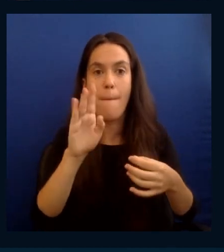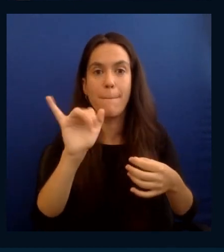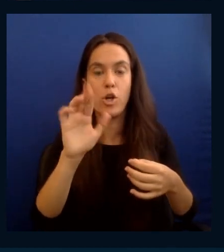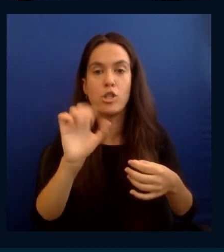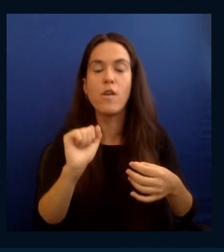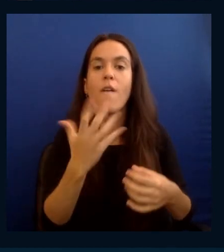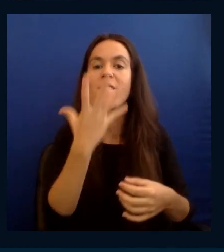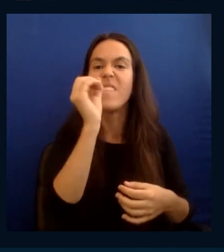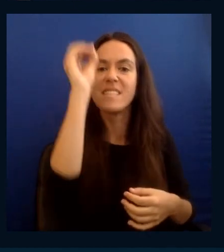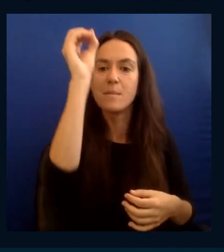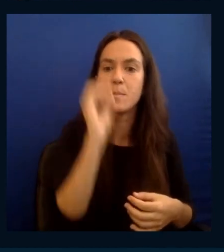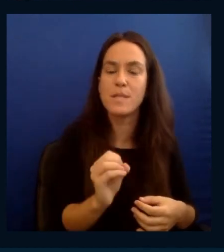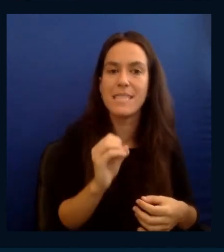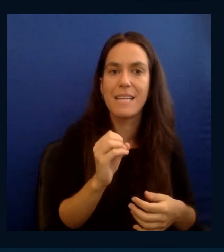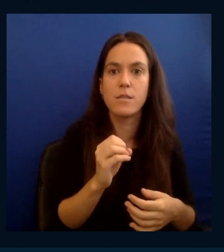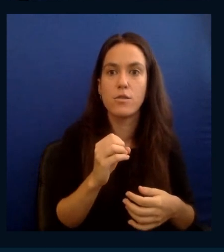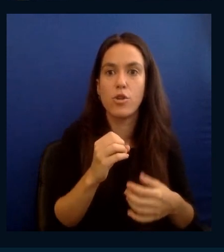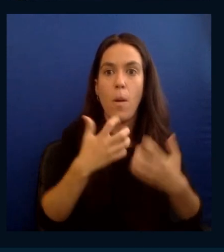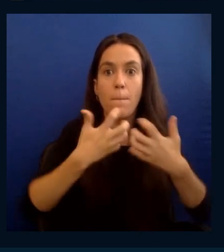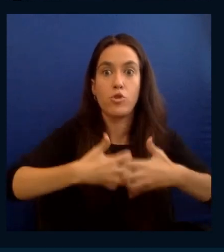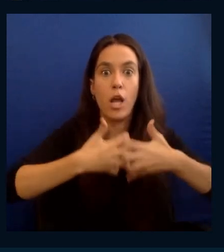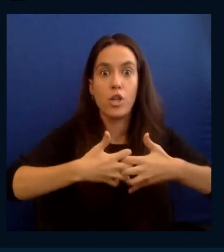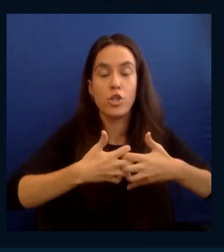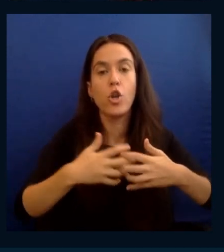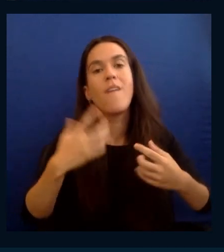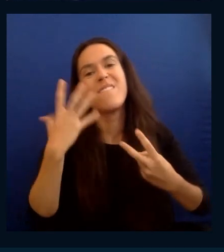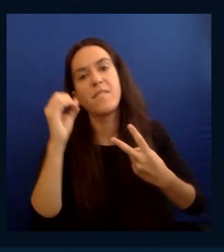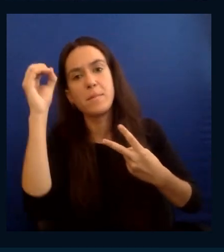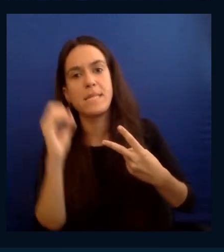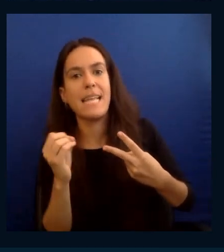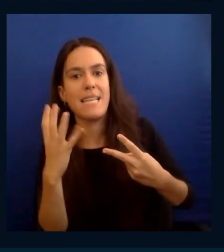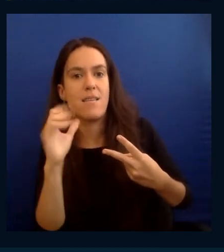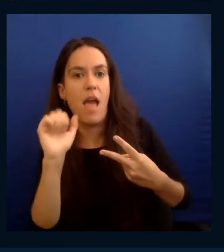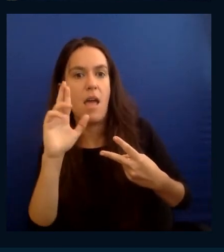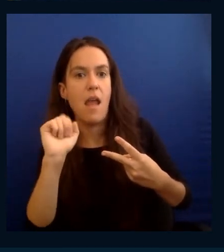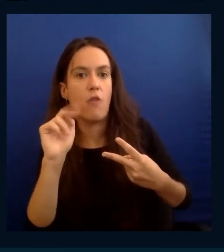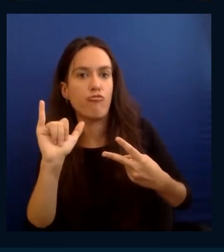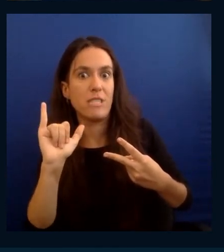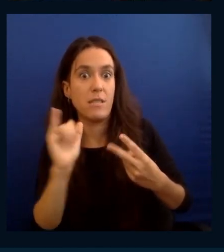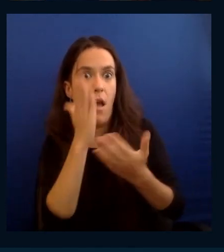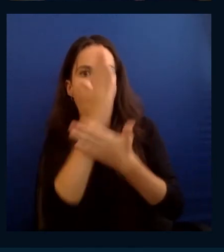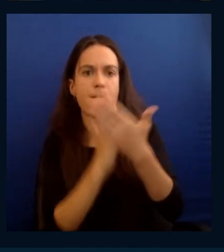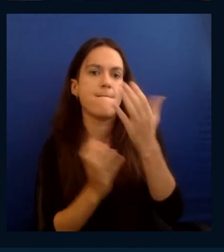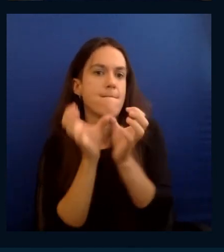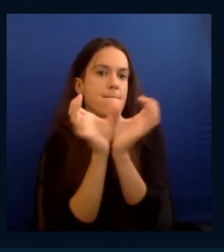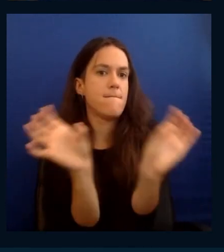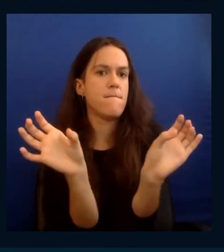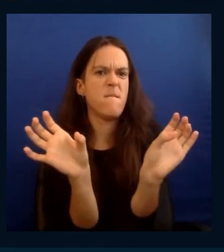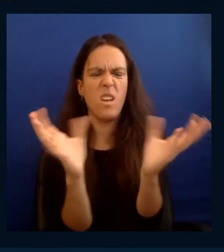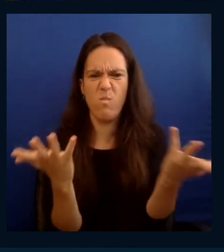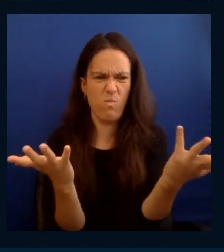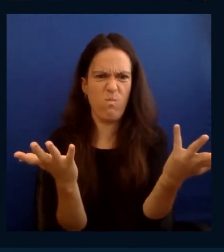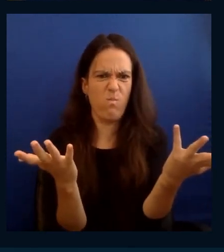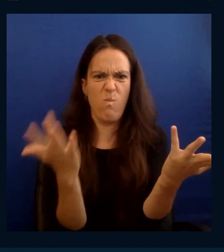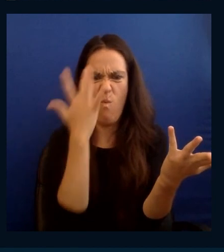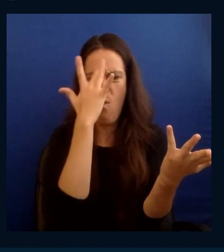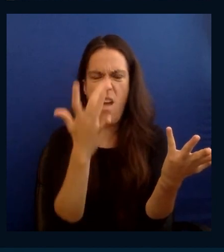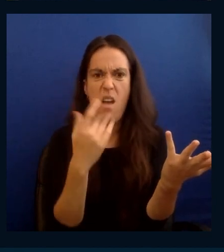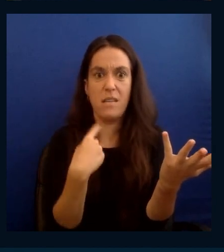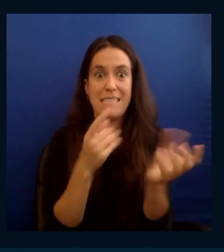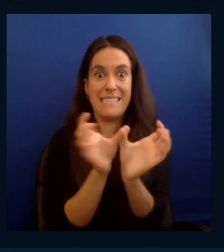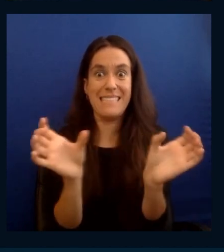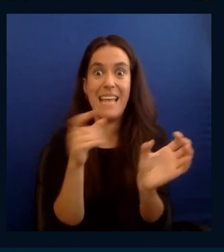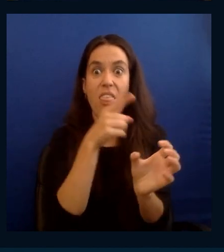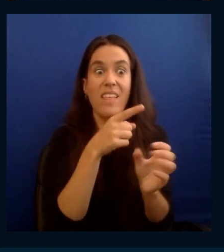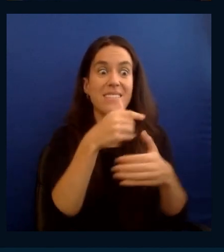production of our traffic to production and 50% to Canary. Now, why is this important? because our marketing department and our